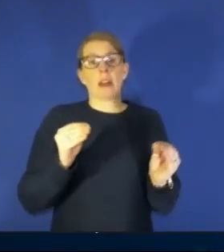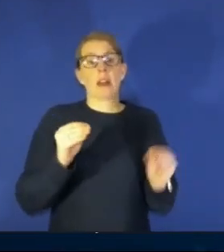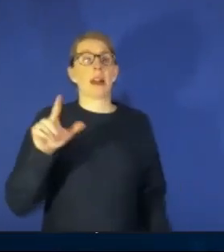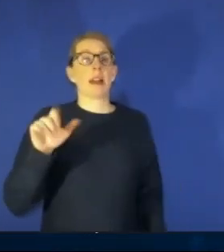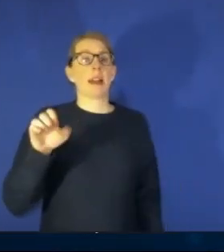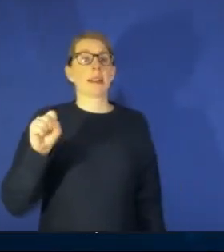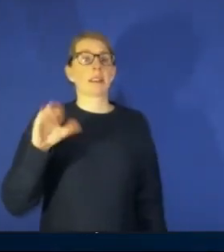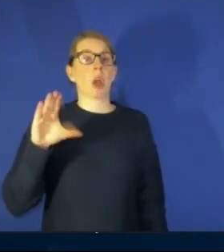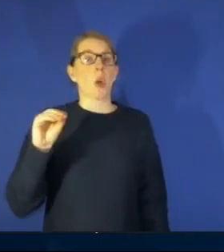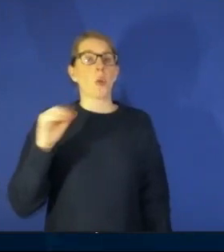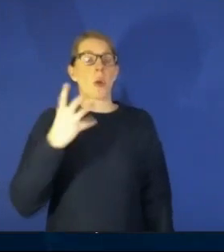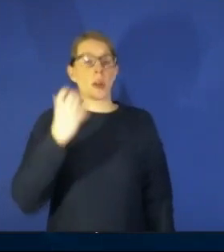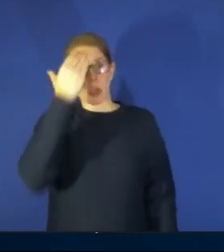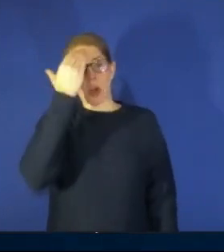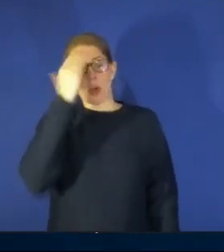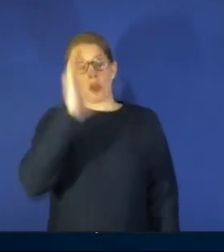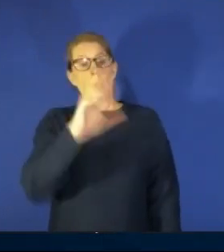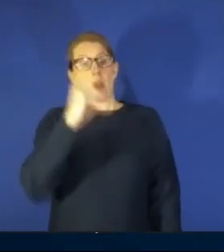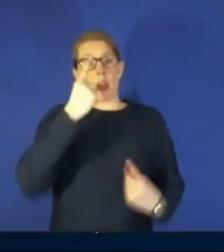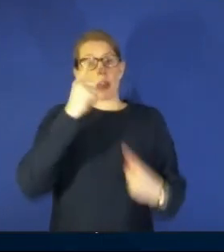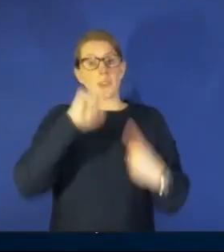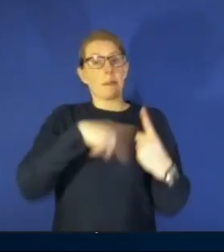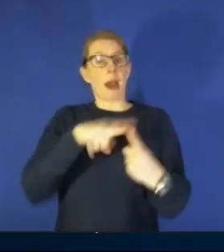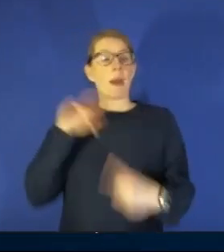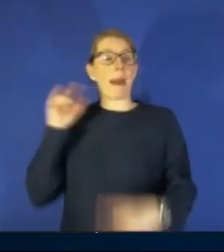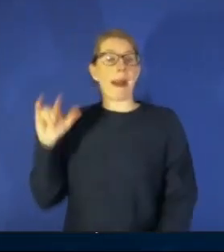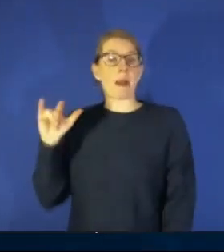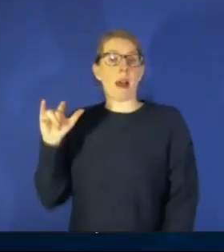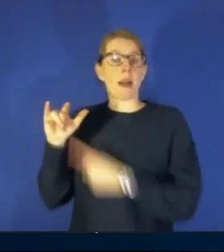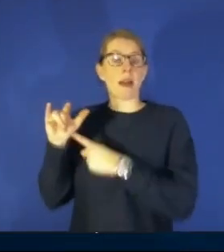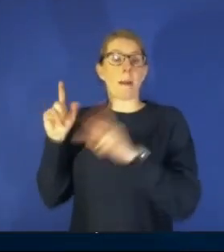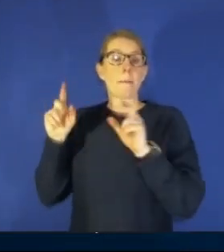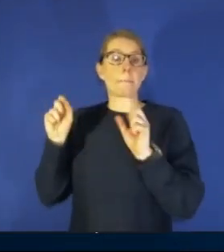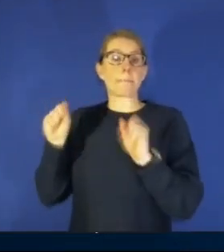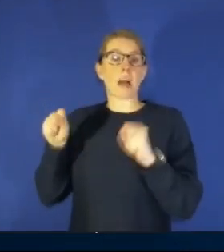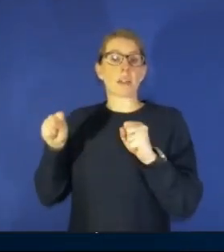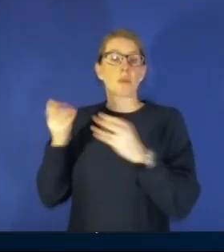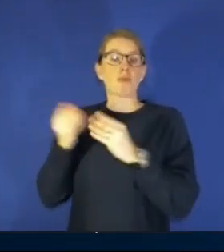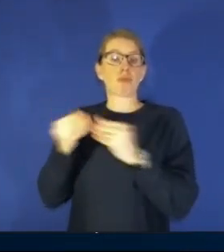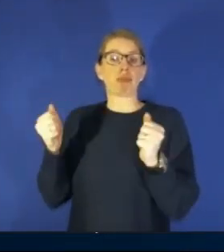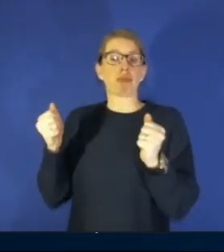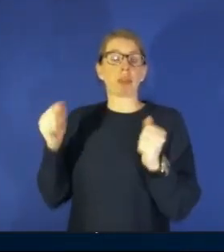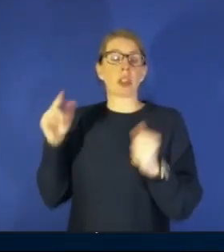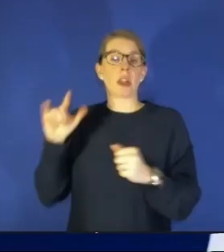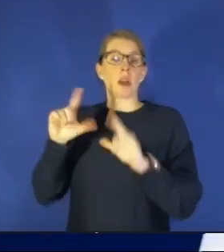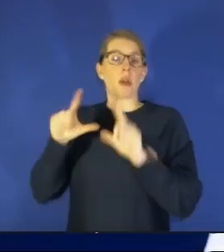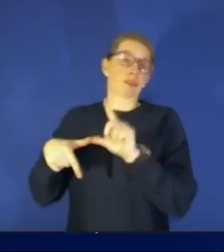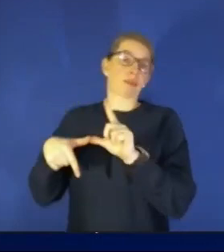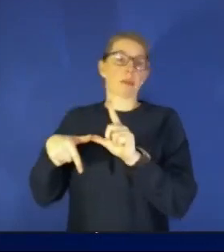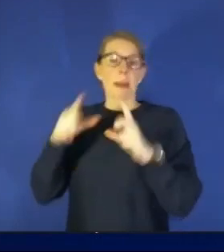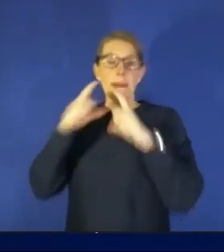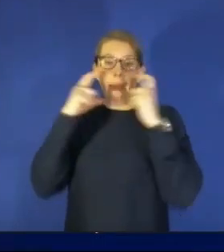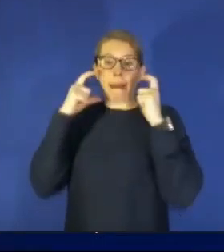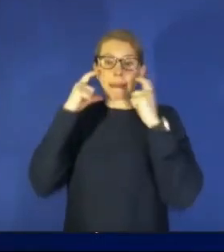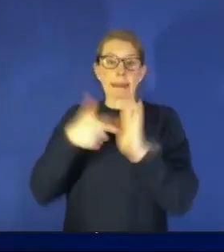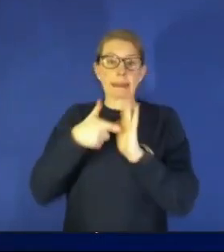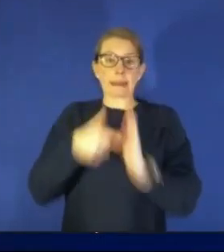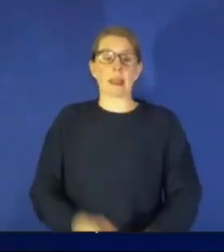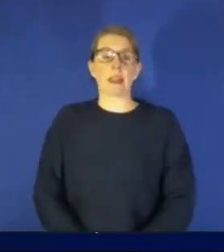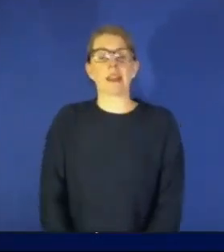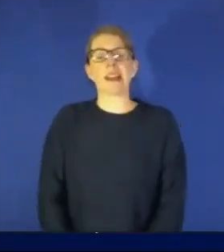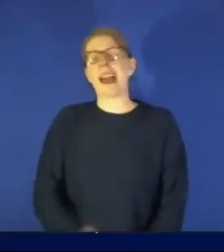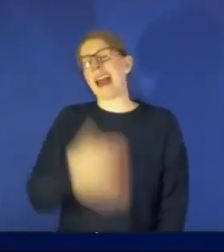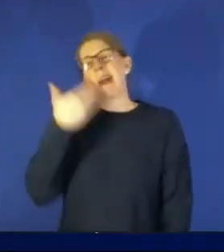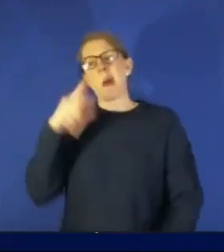your thoughts on these airlines possibly going away with masks. What do you think that will mean down the road? Yeah, I think we don't know what it's going to mean.